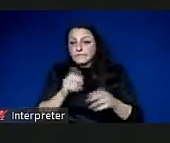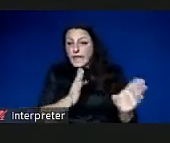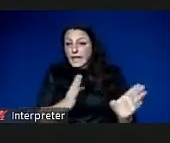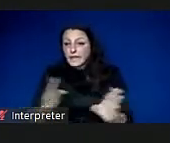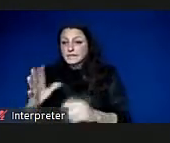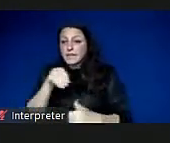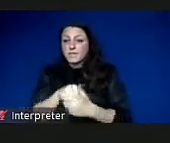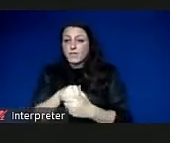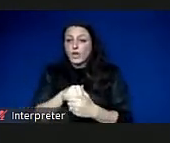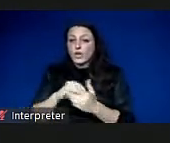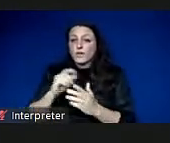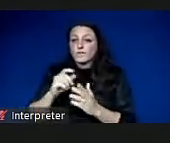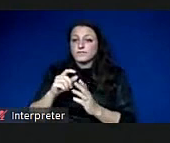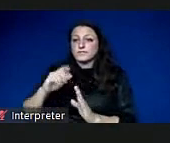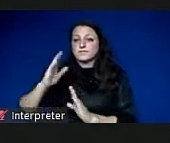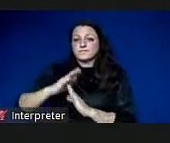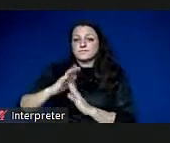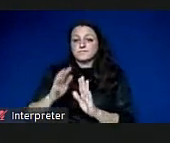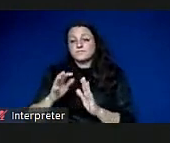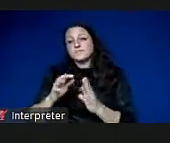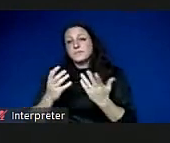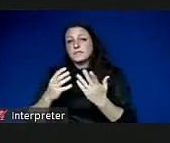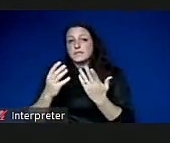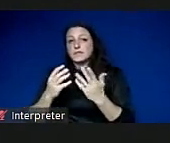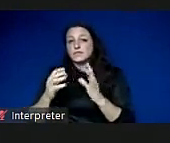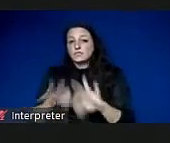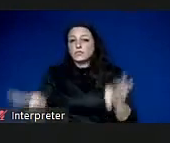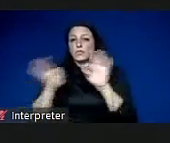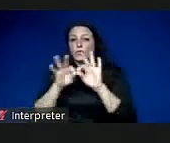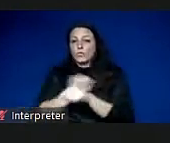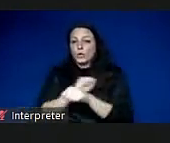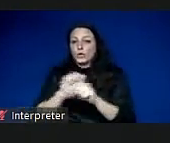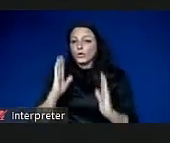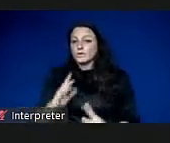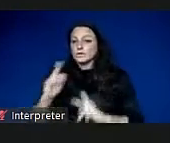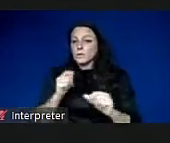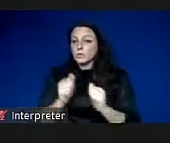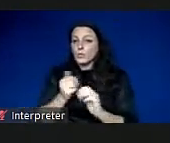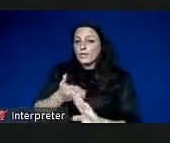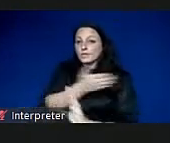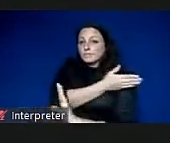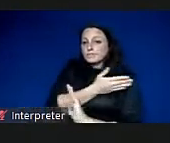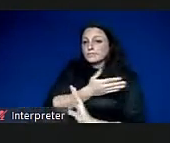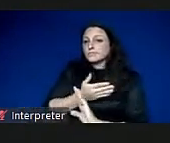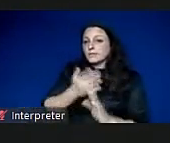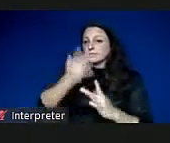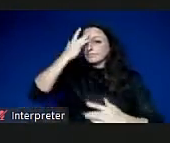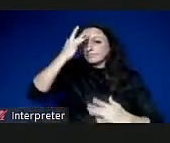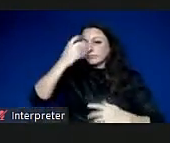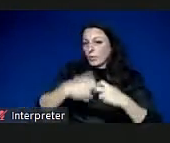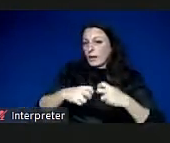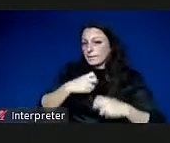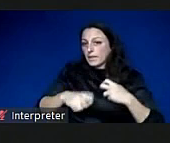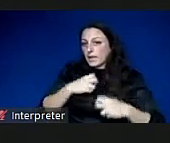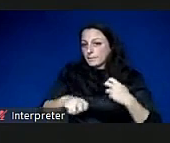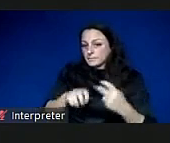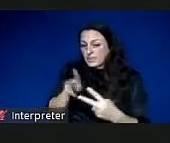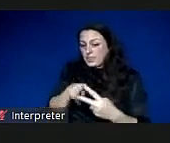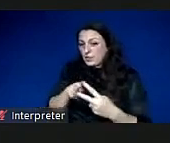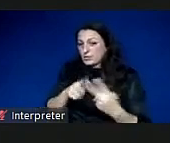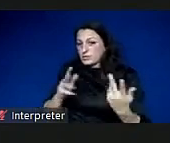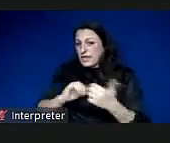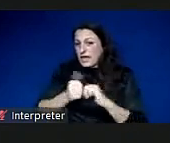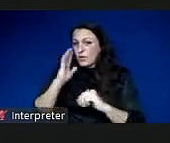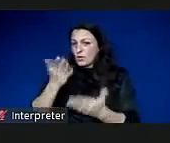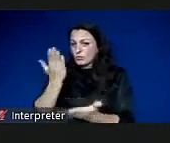and or some essential workers and people with pre-existing medical conditions? How are those things going to be proven?